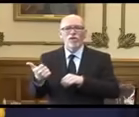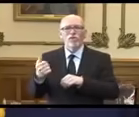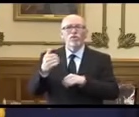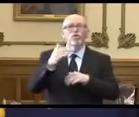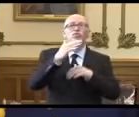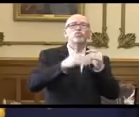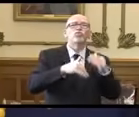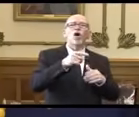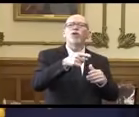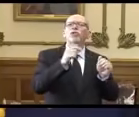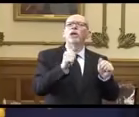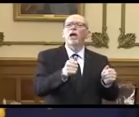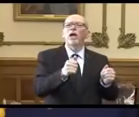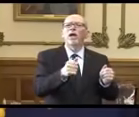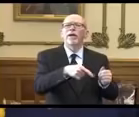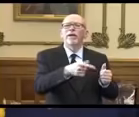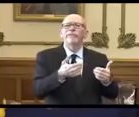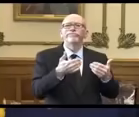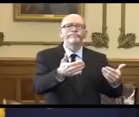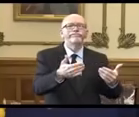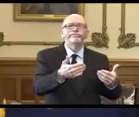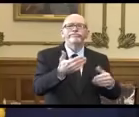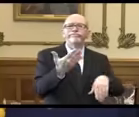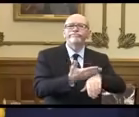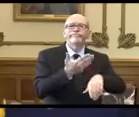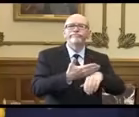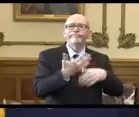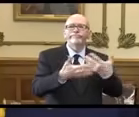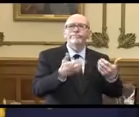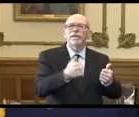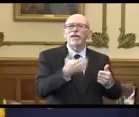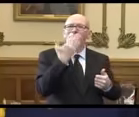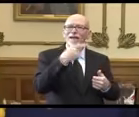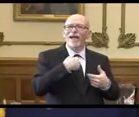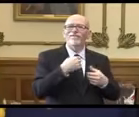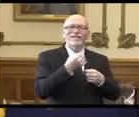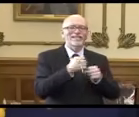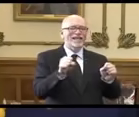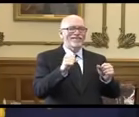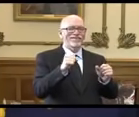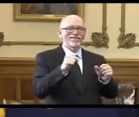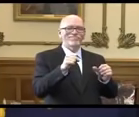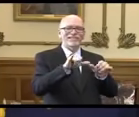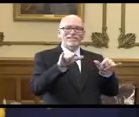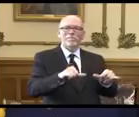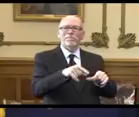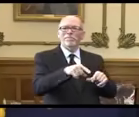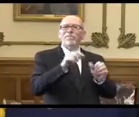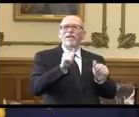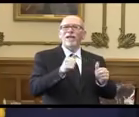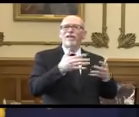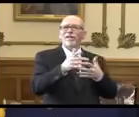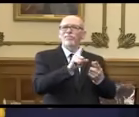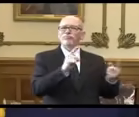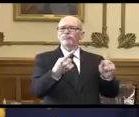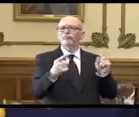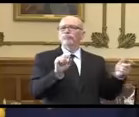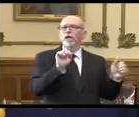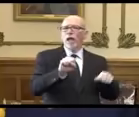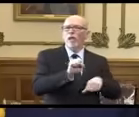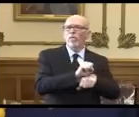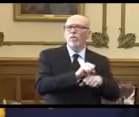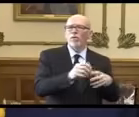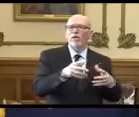construction was able to conduct business in a very safe and responsible manner for some weeks now. And so